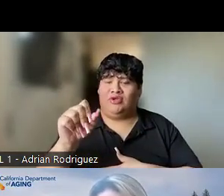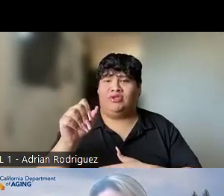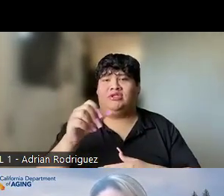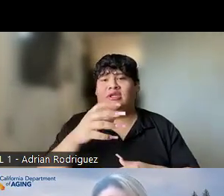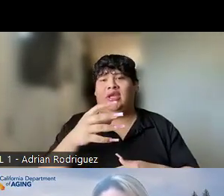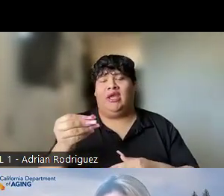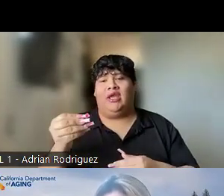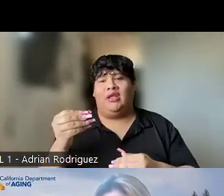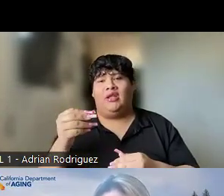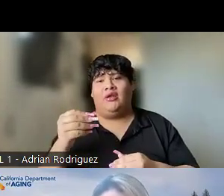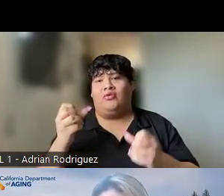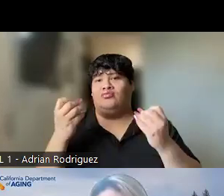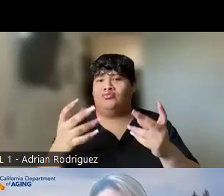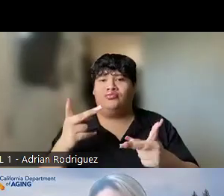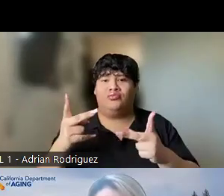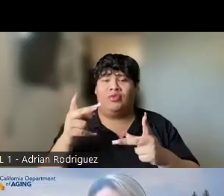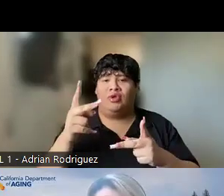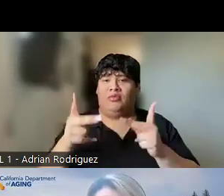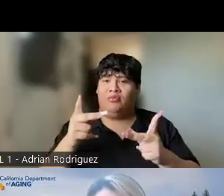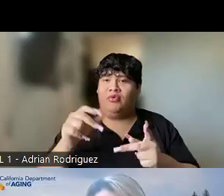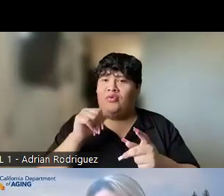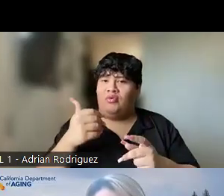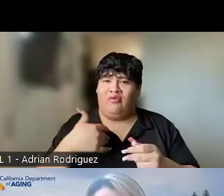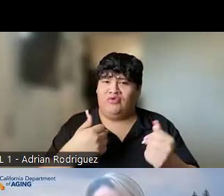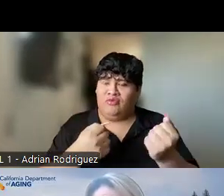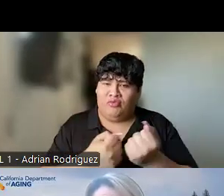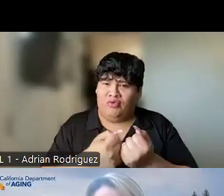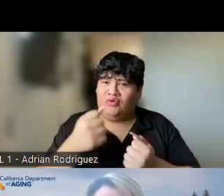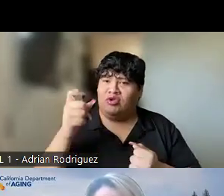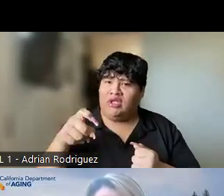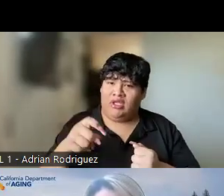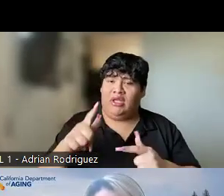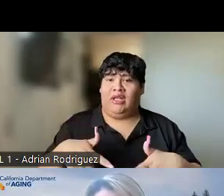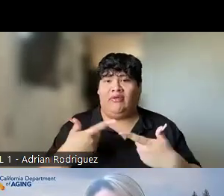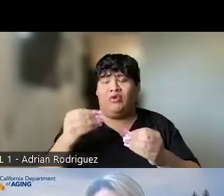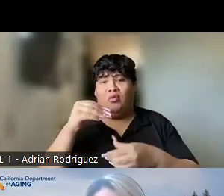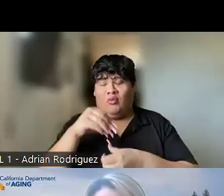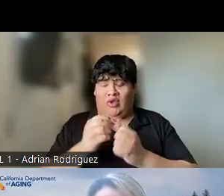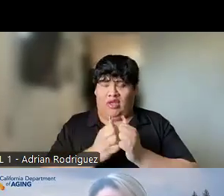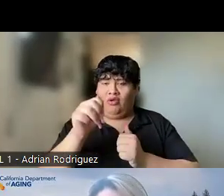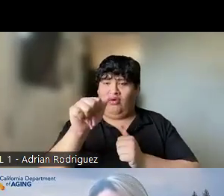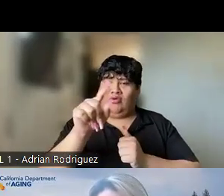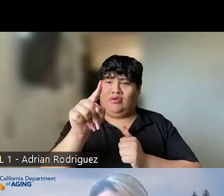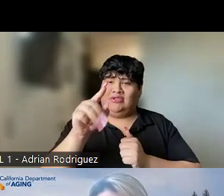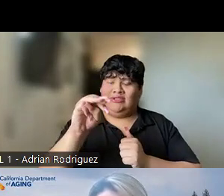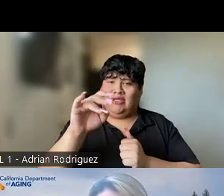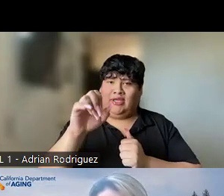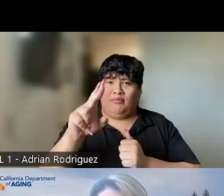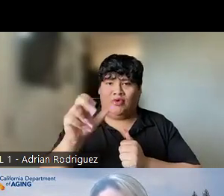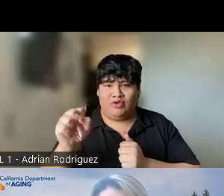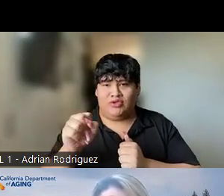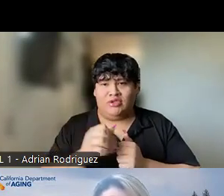detection. Several MPA initiatives seek to support the needs of people living with Alzheimer's disease and related